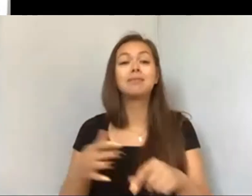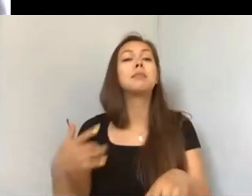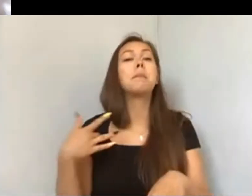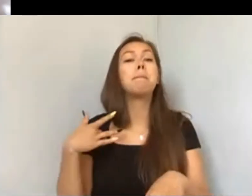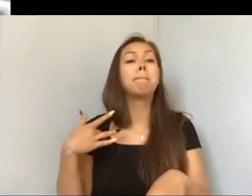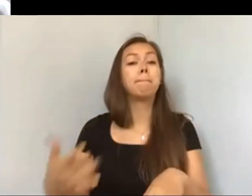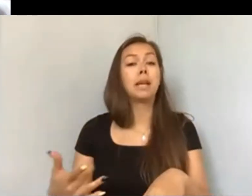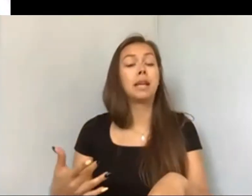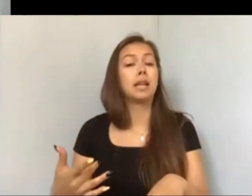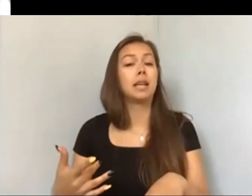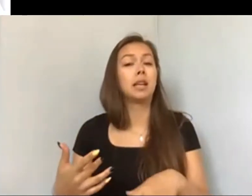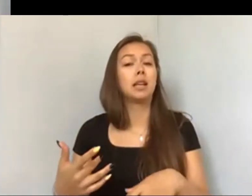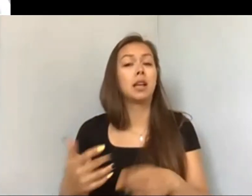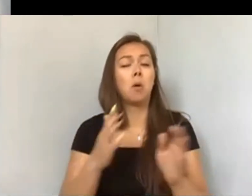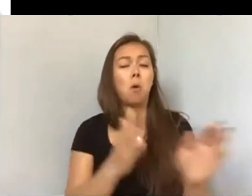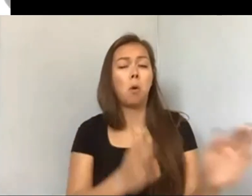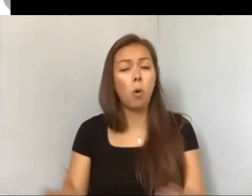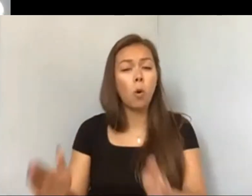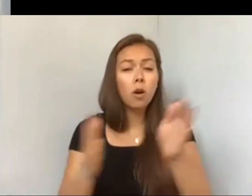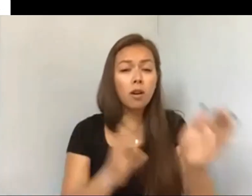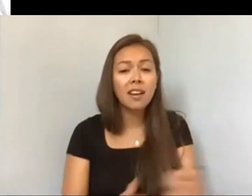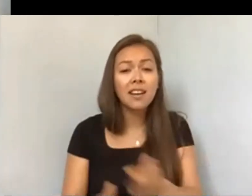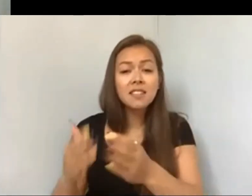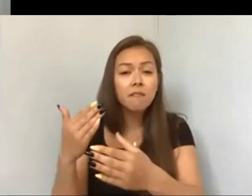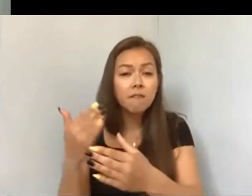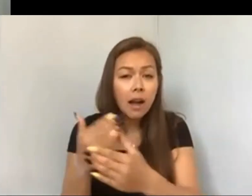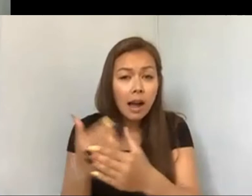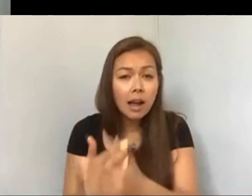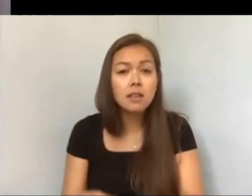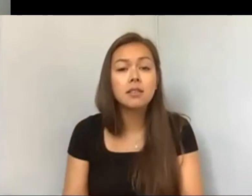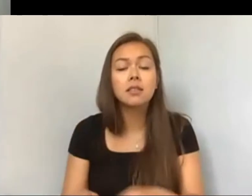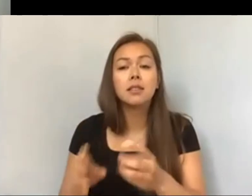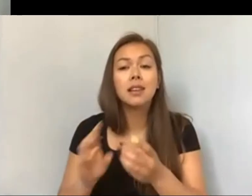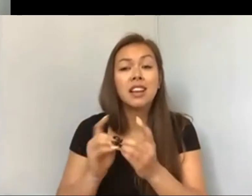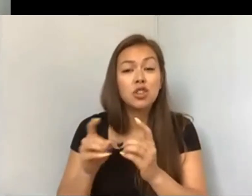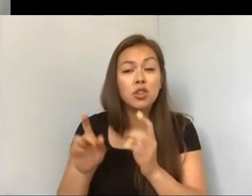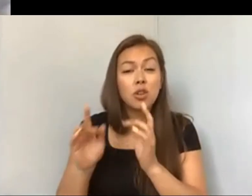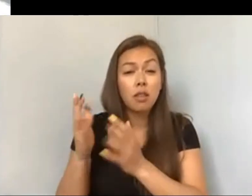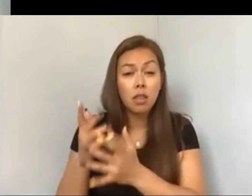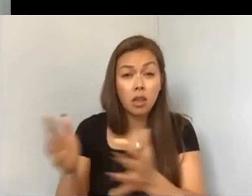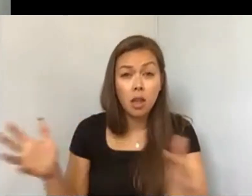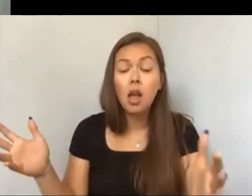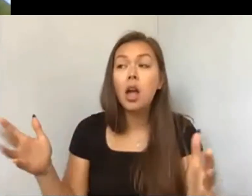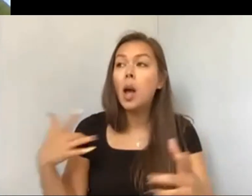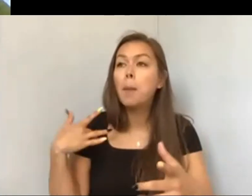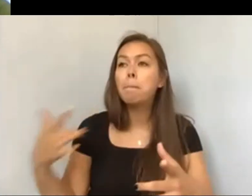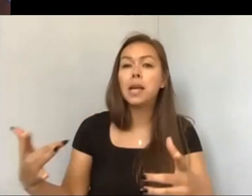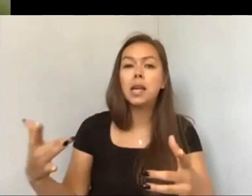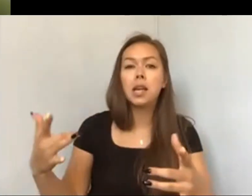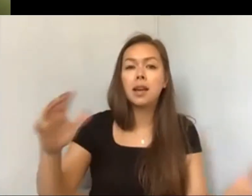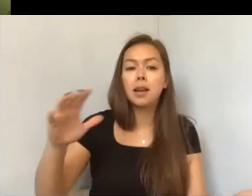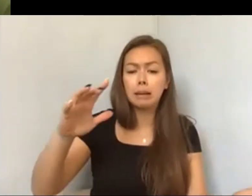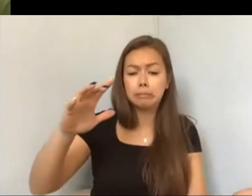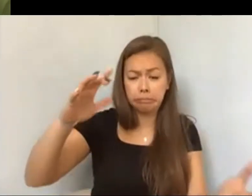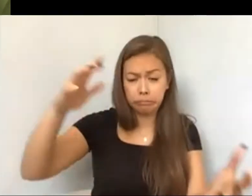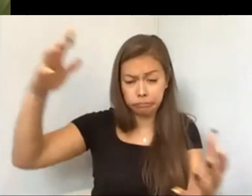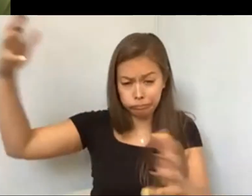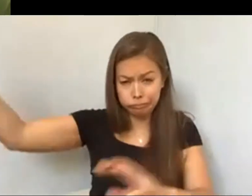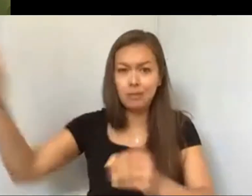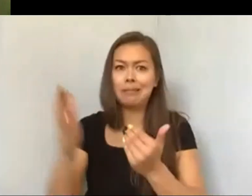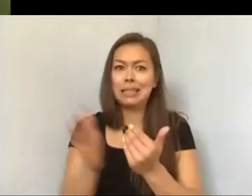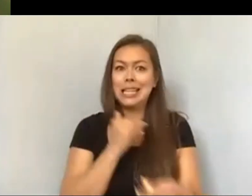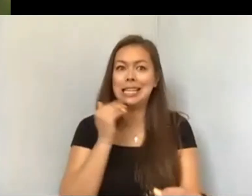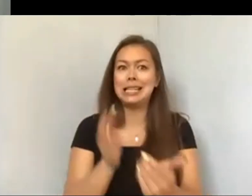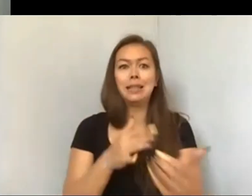files really quickly. They get out of hand, and then everything is everywhere. People are